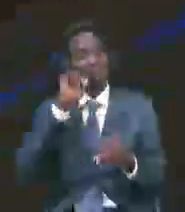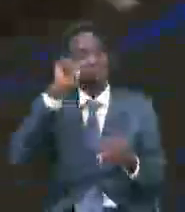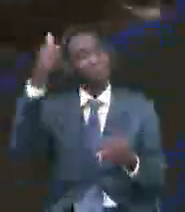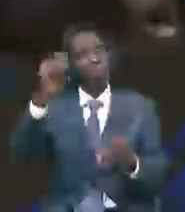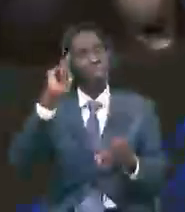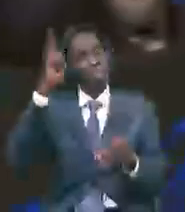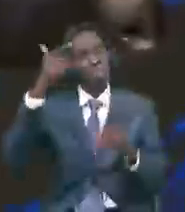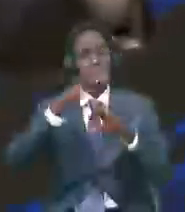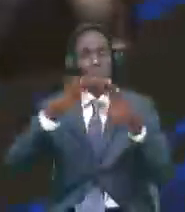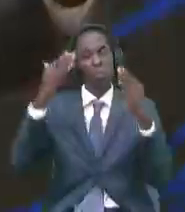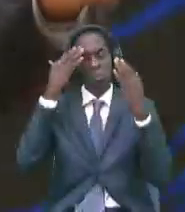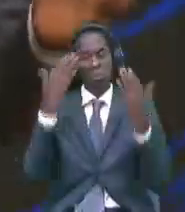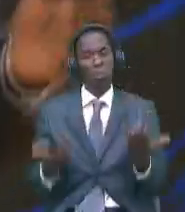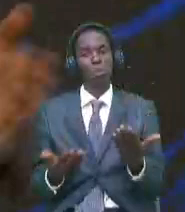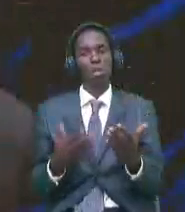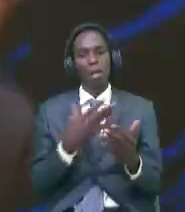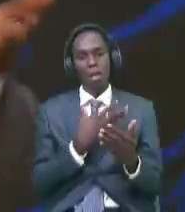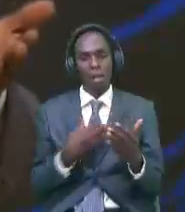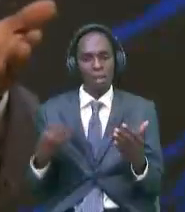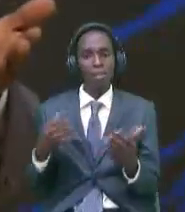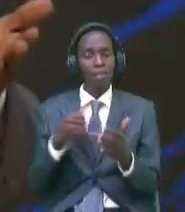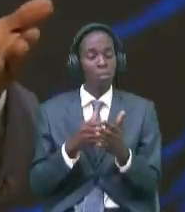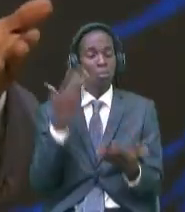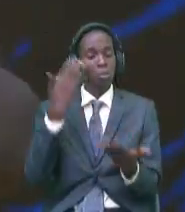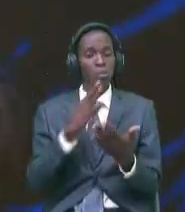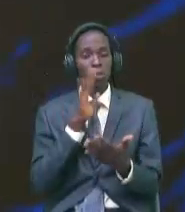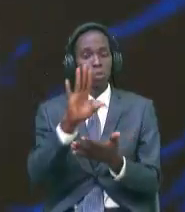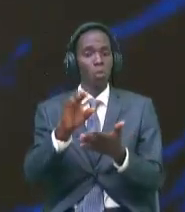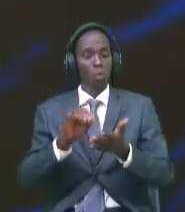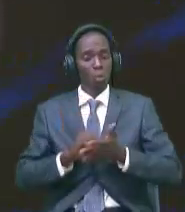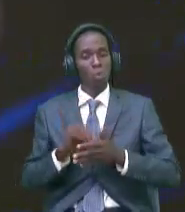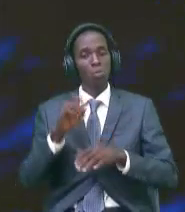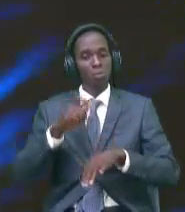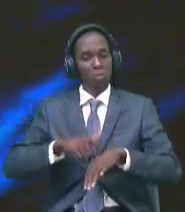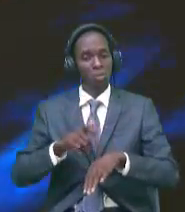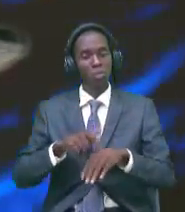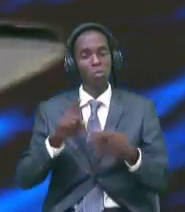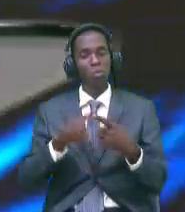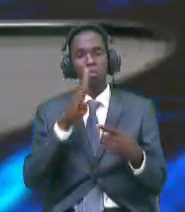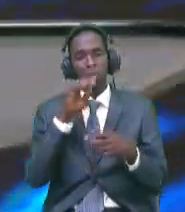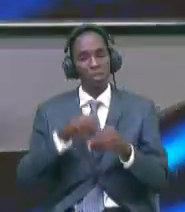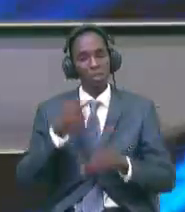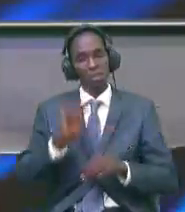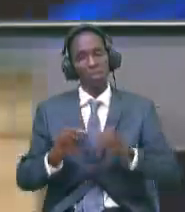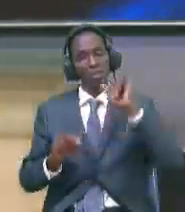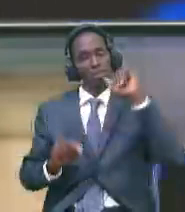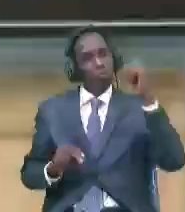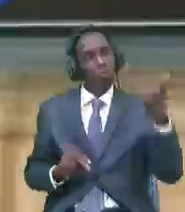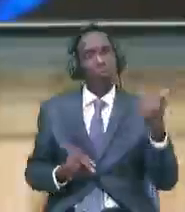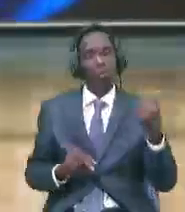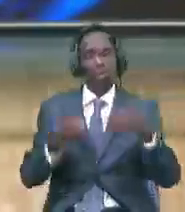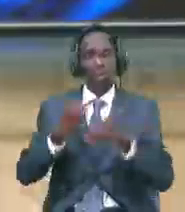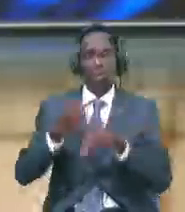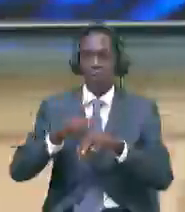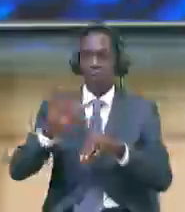of that saint today. It may come to your turn tomorrow. And when it's the turn of other people, you contribute